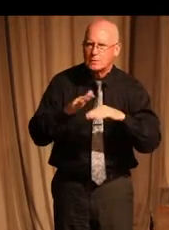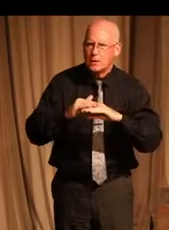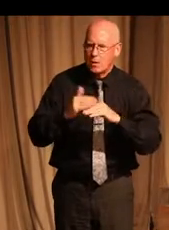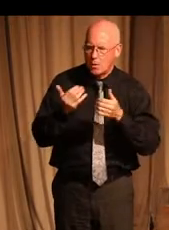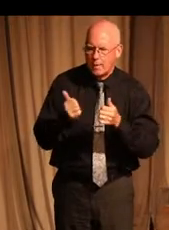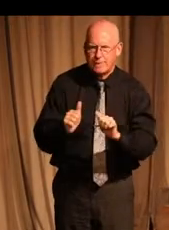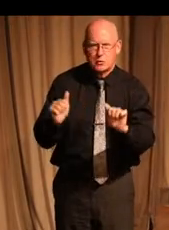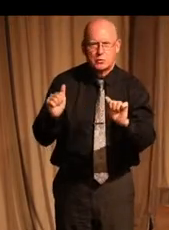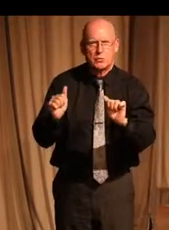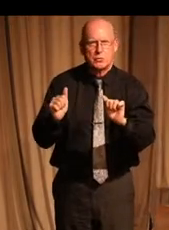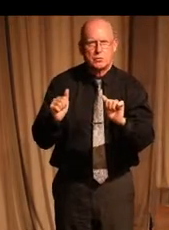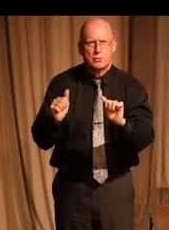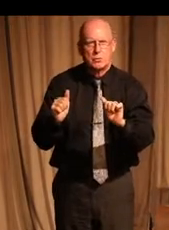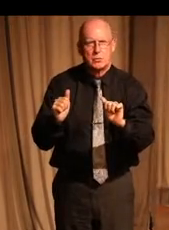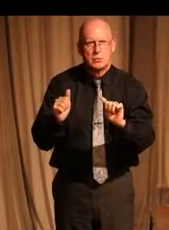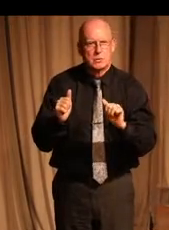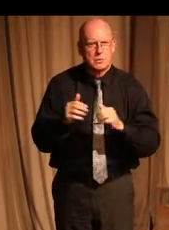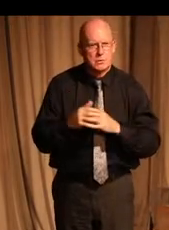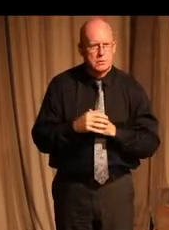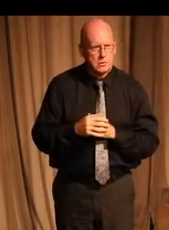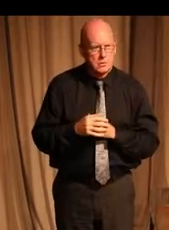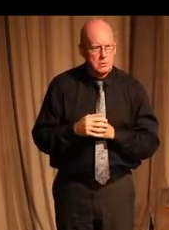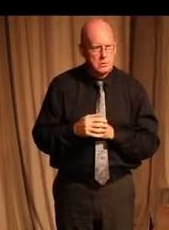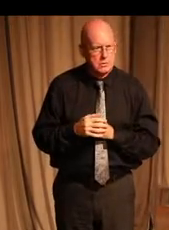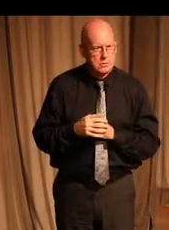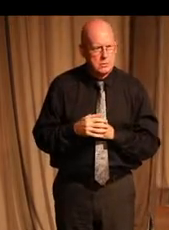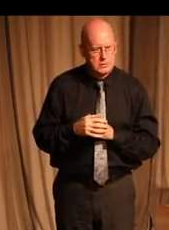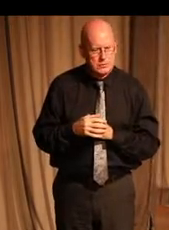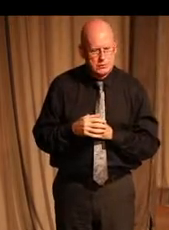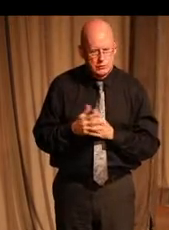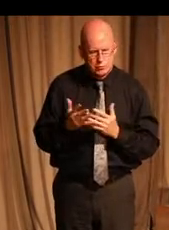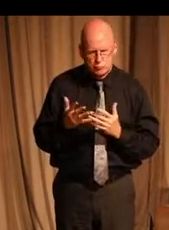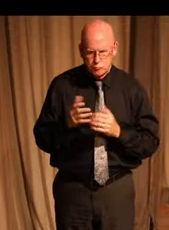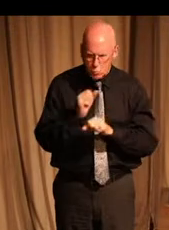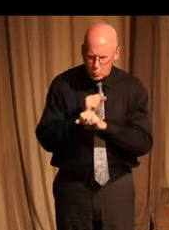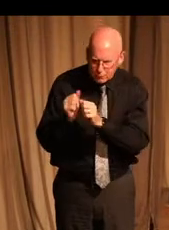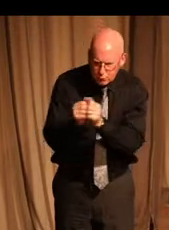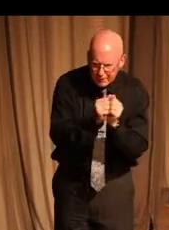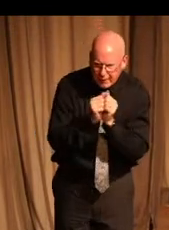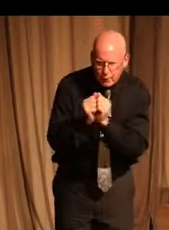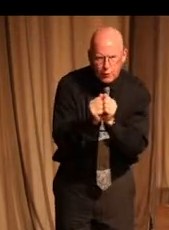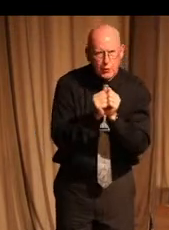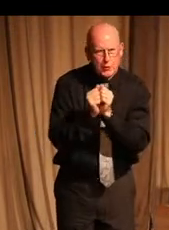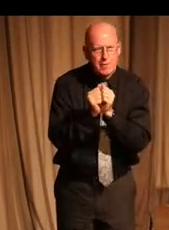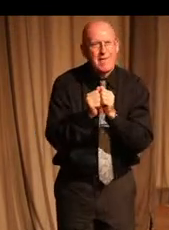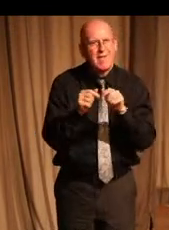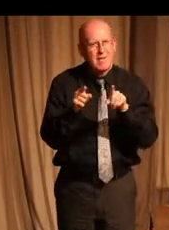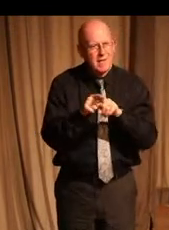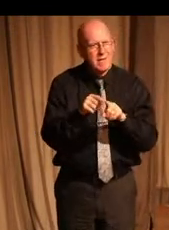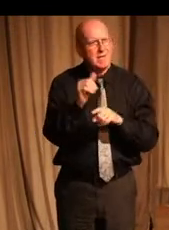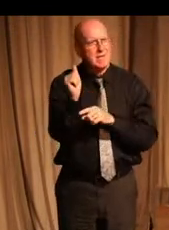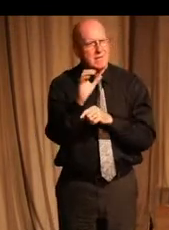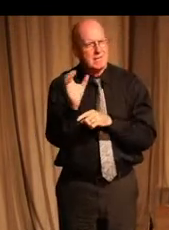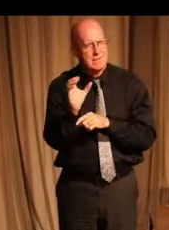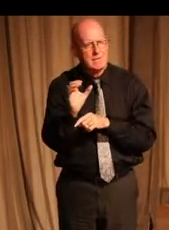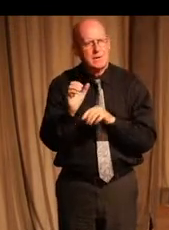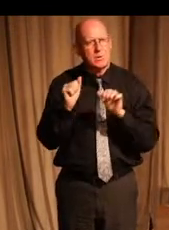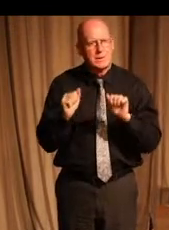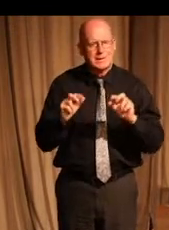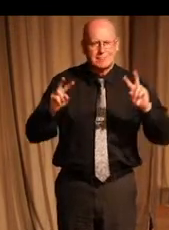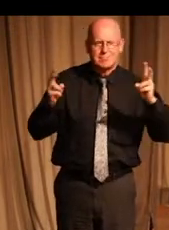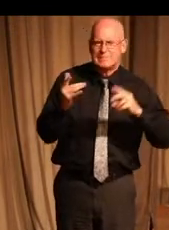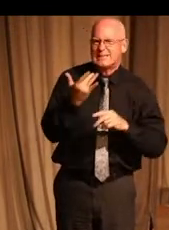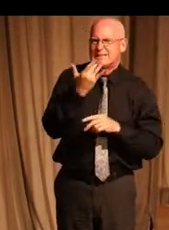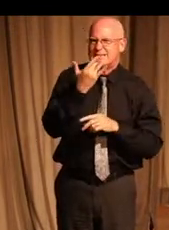efforts to make circles where we can have what Césaire said was a taste of